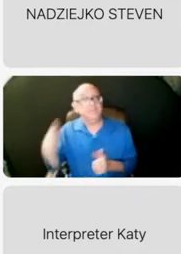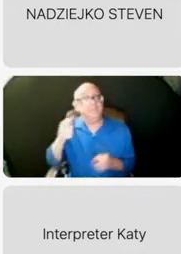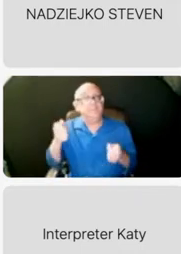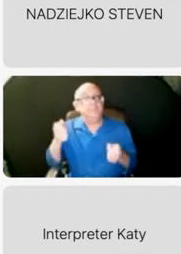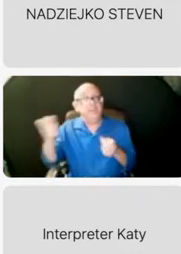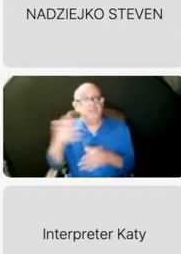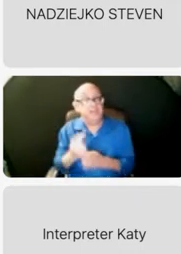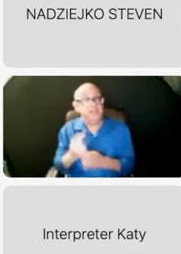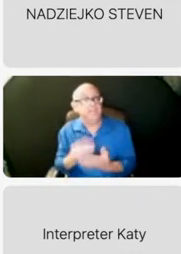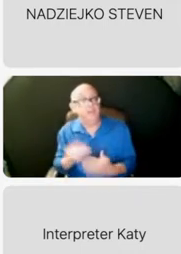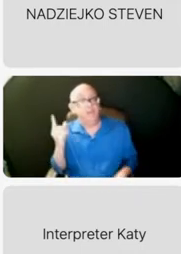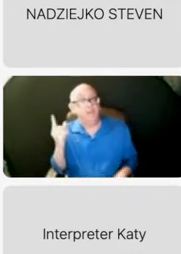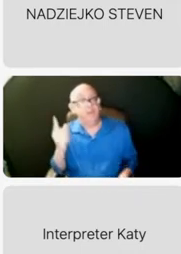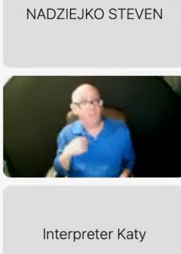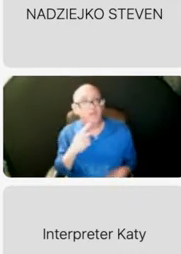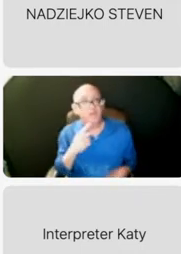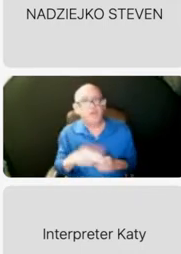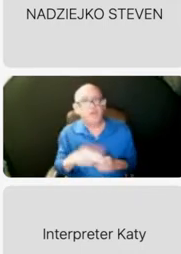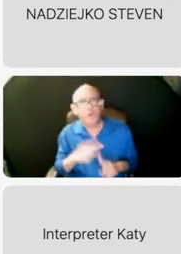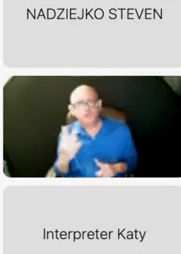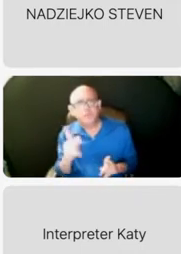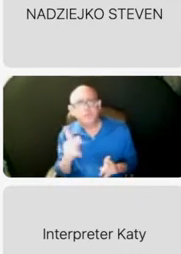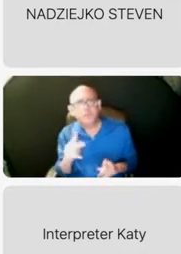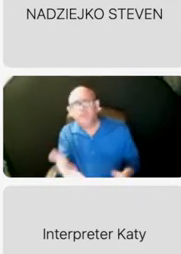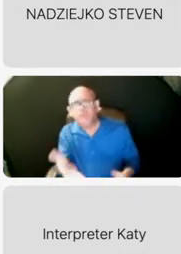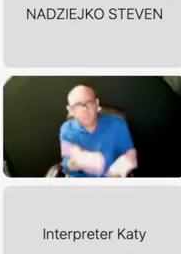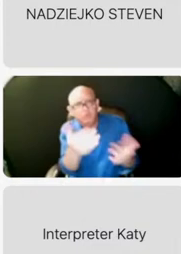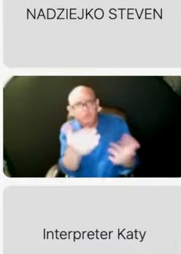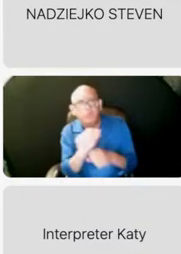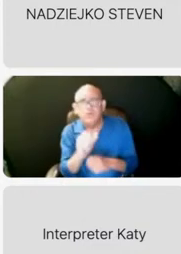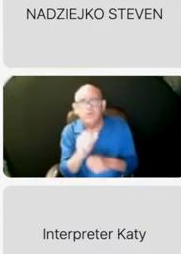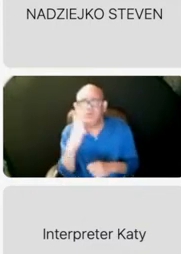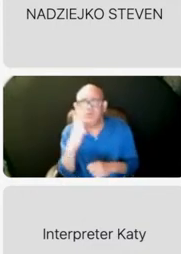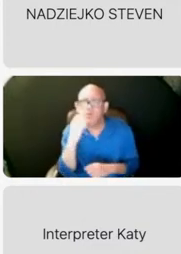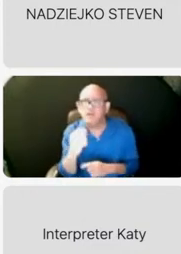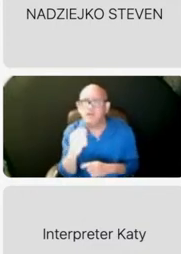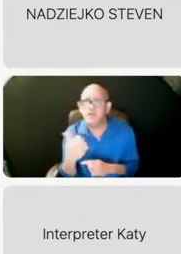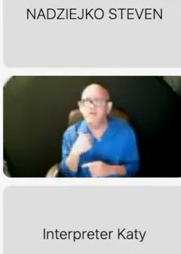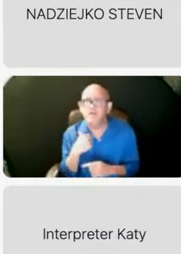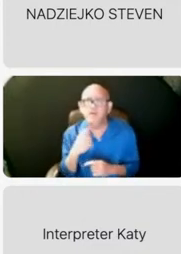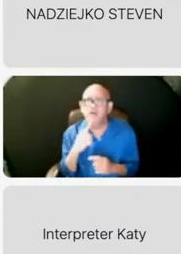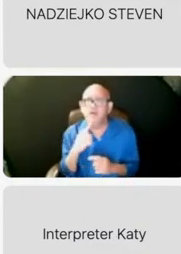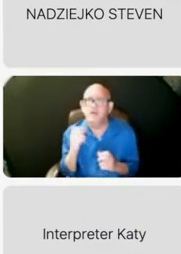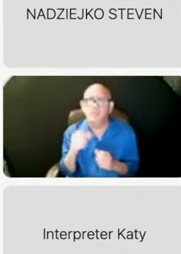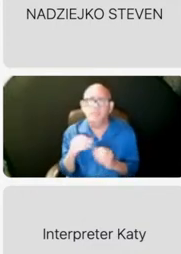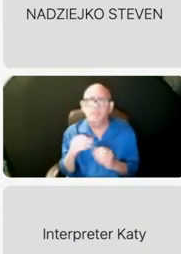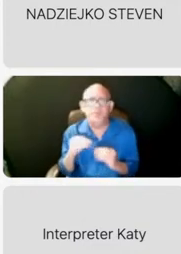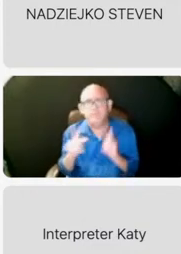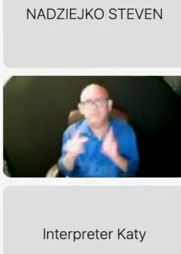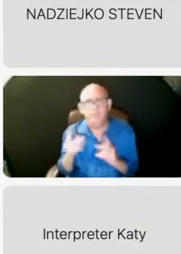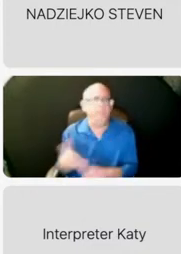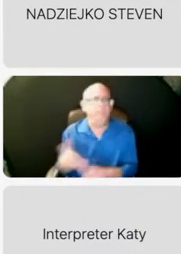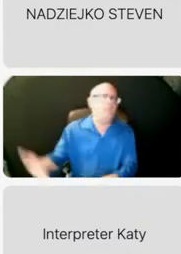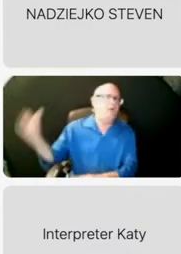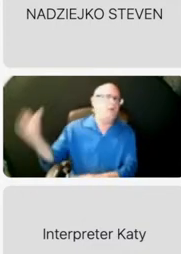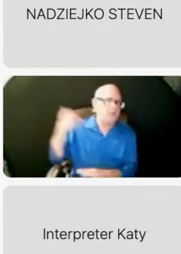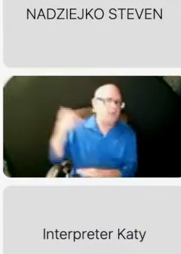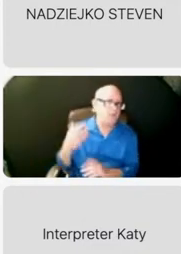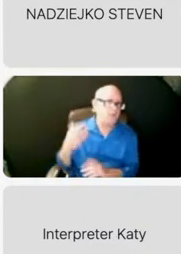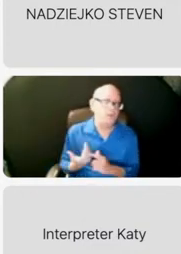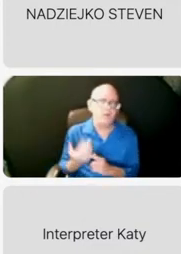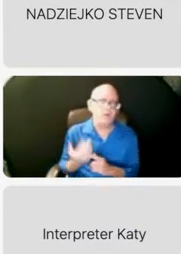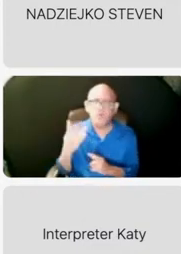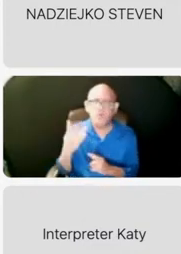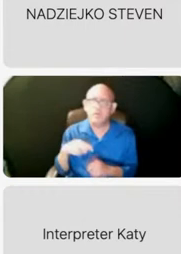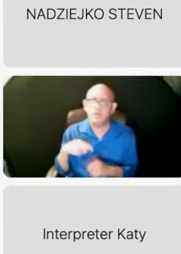quickly get these two people out there why didn't we have those bunch of people along before why have we been adequate all these